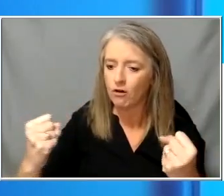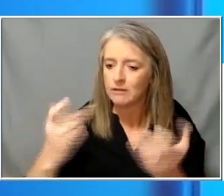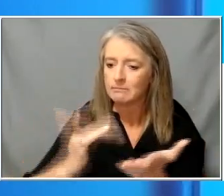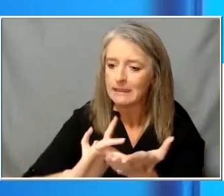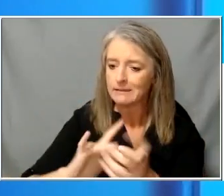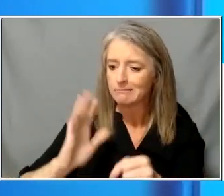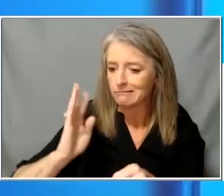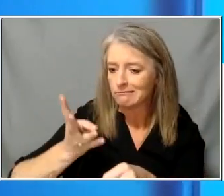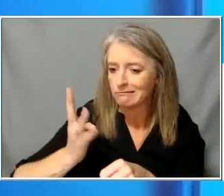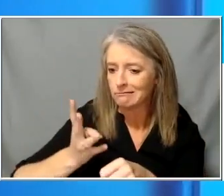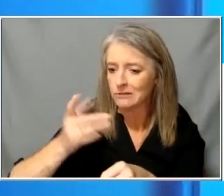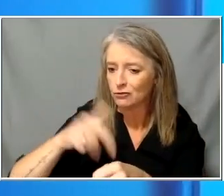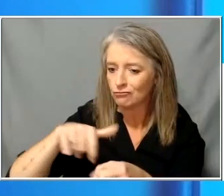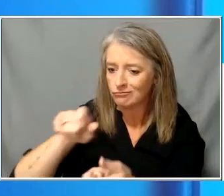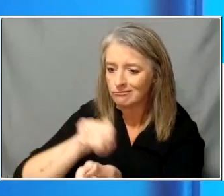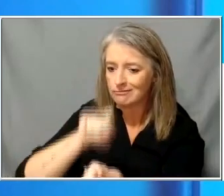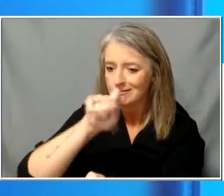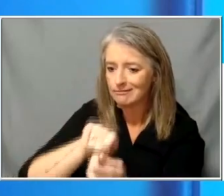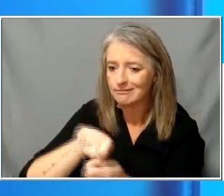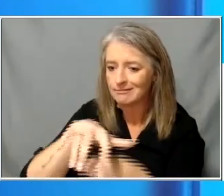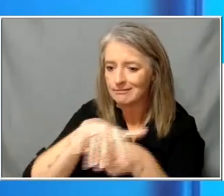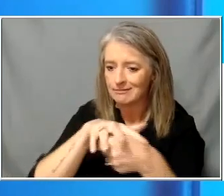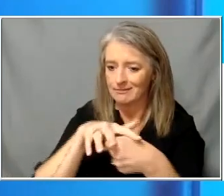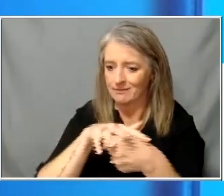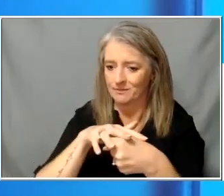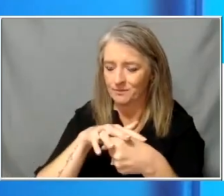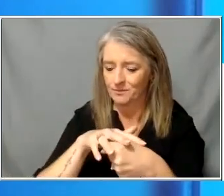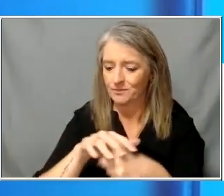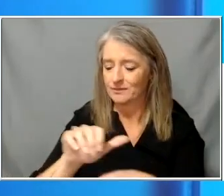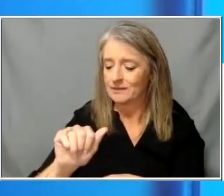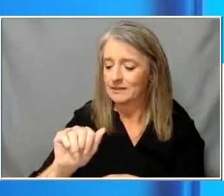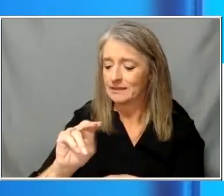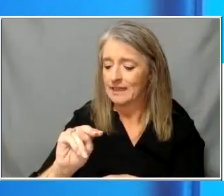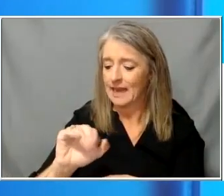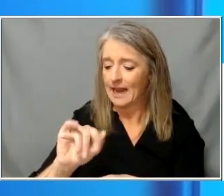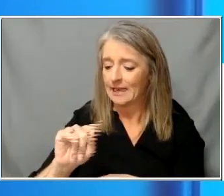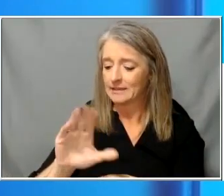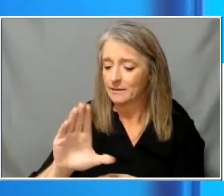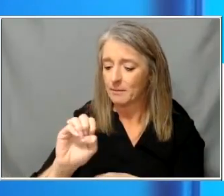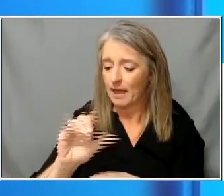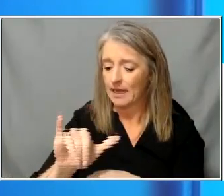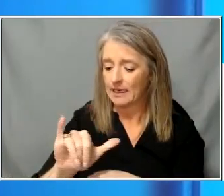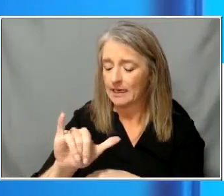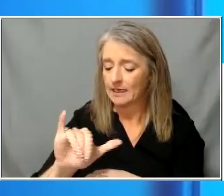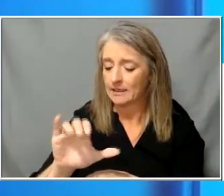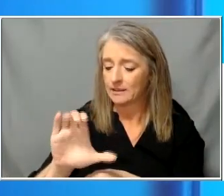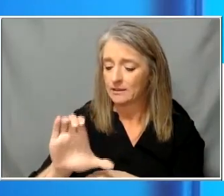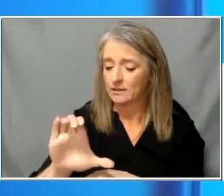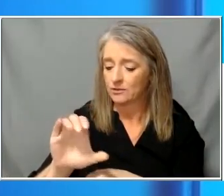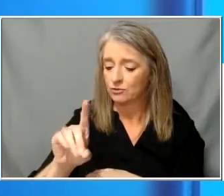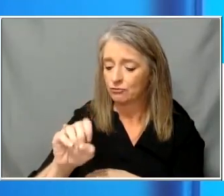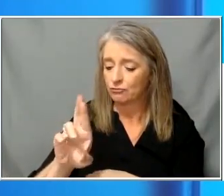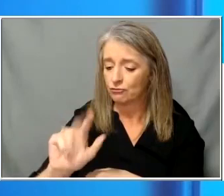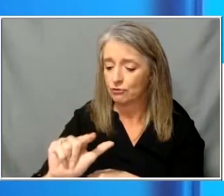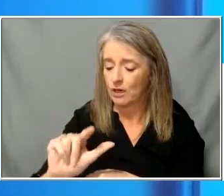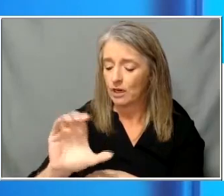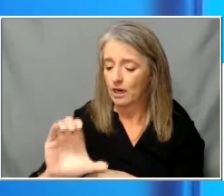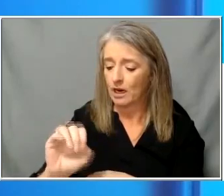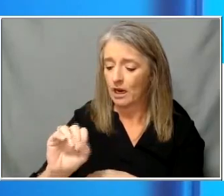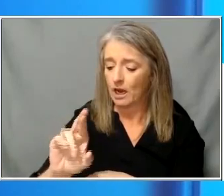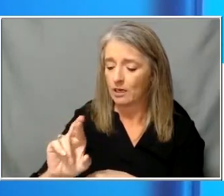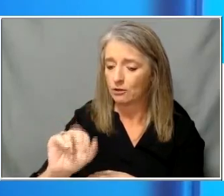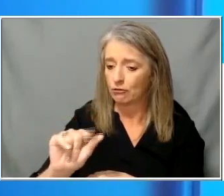medication to the cancer where we want it. The antibody-drug conjugate that Cynthia is receiving right now